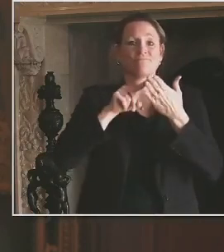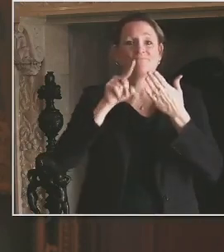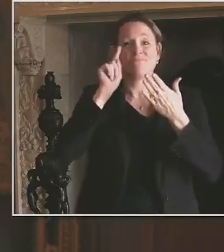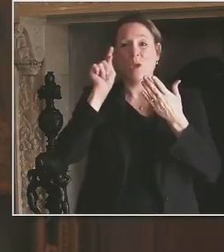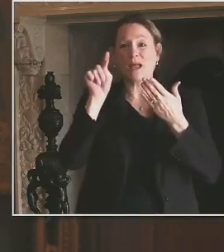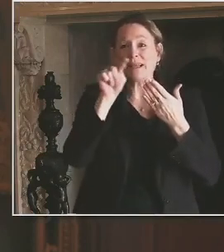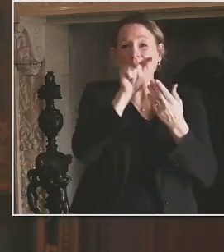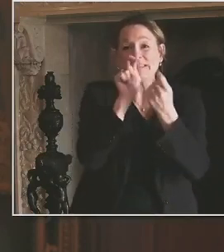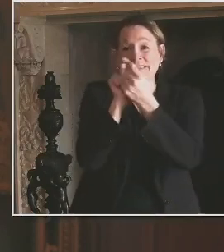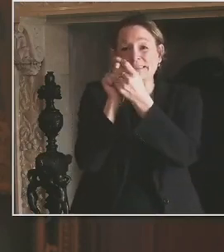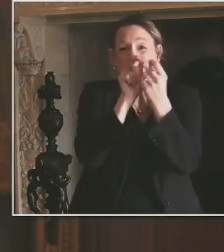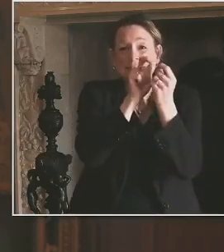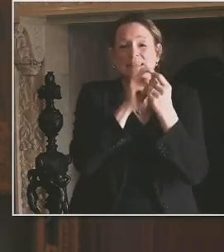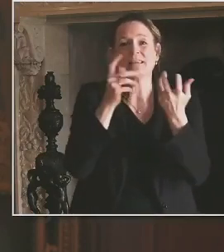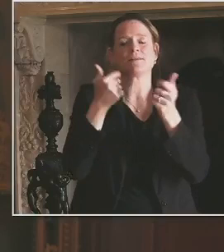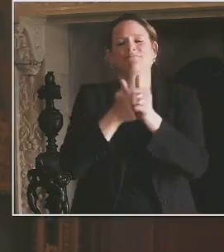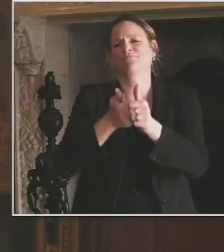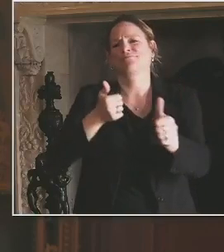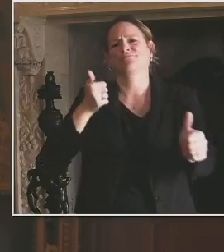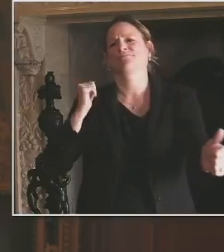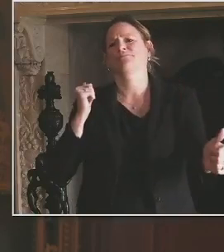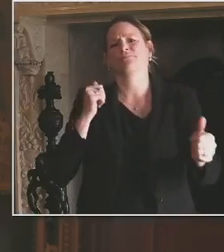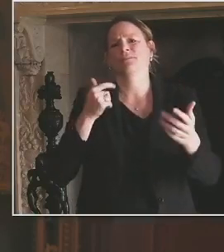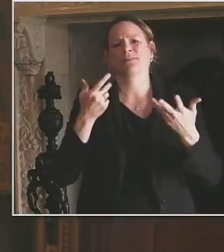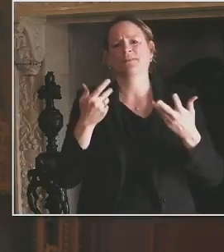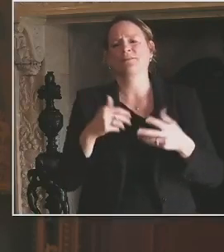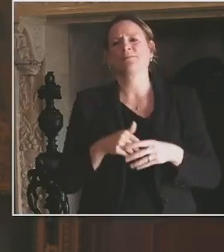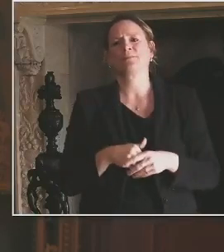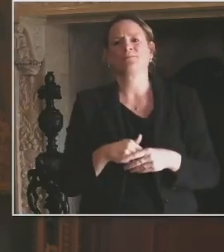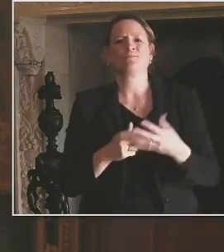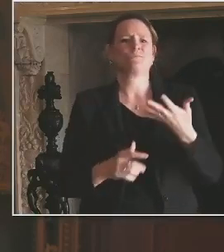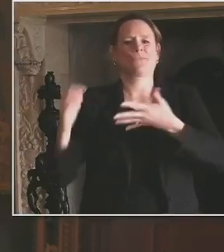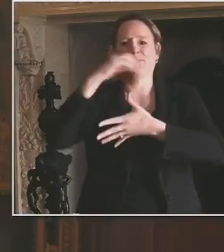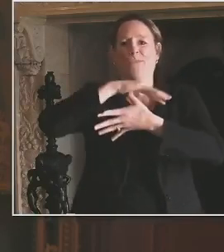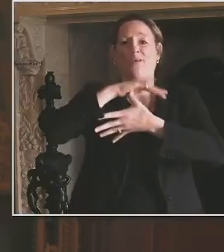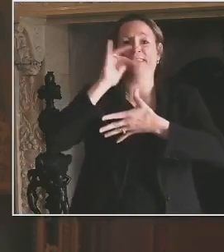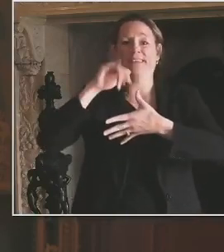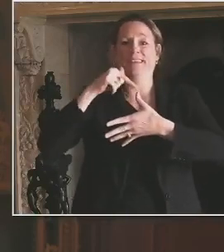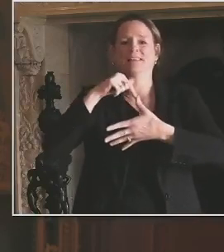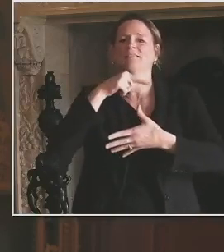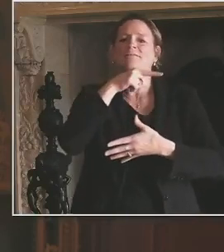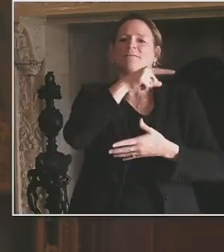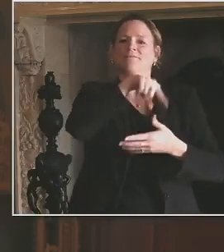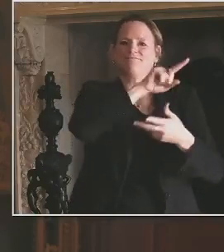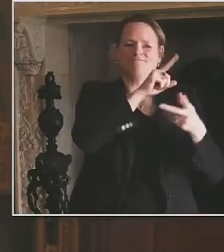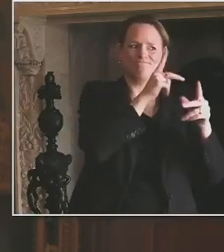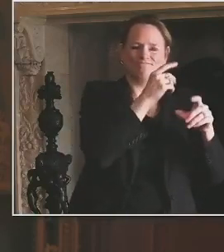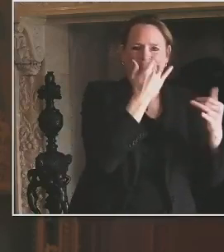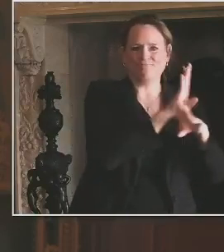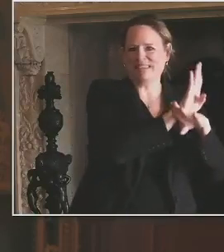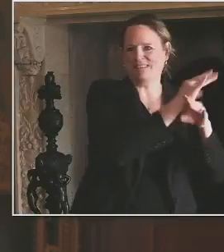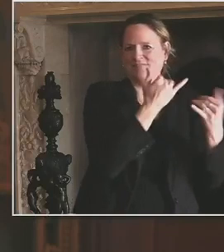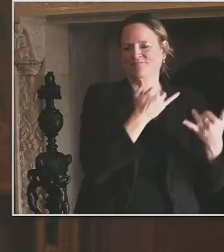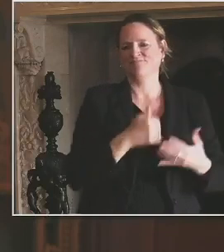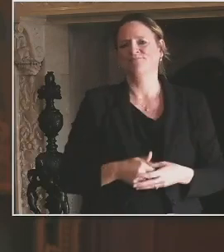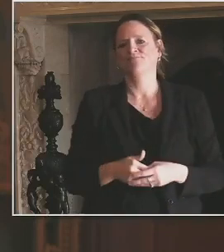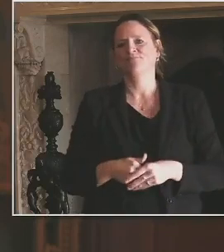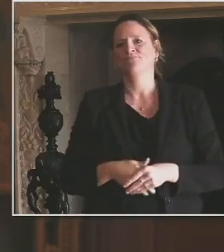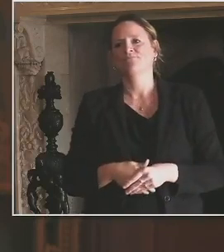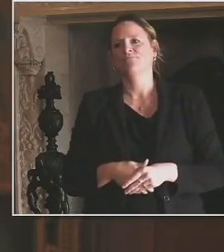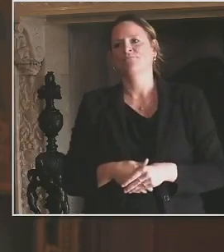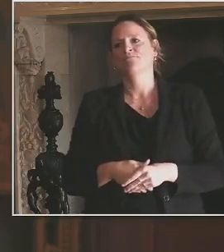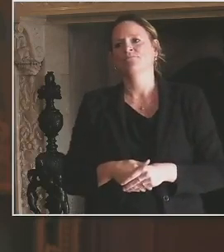on the most critical essential information, which is, are you able to become isolated, and who are the individuals